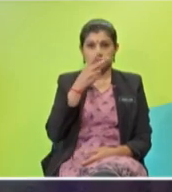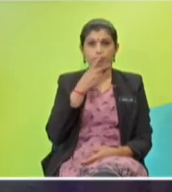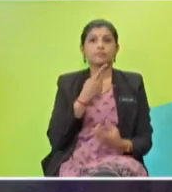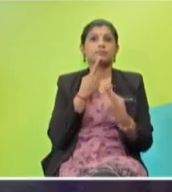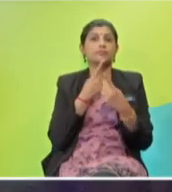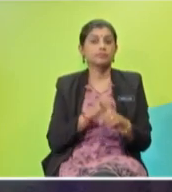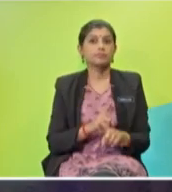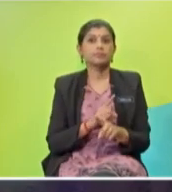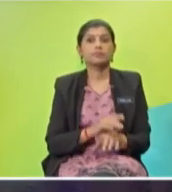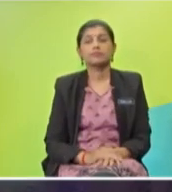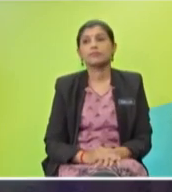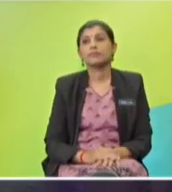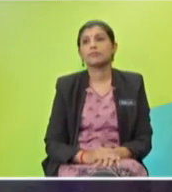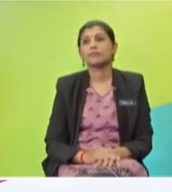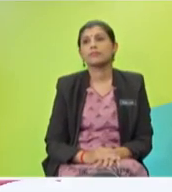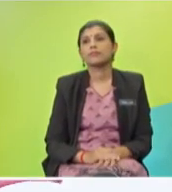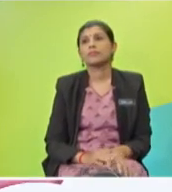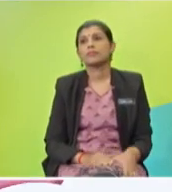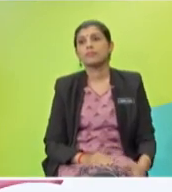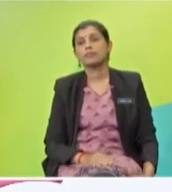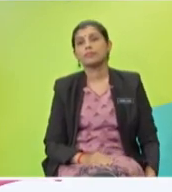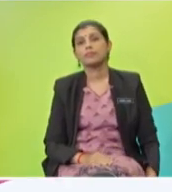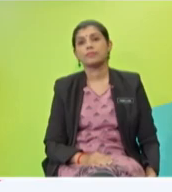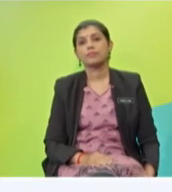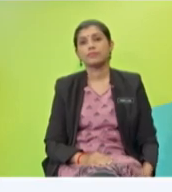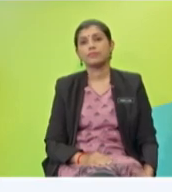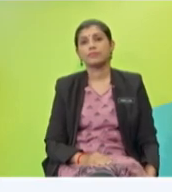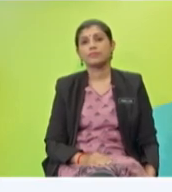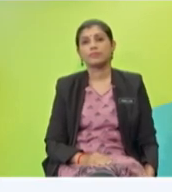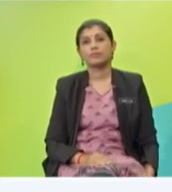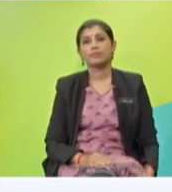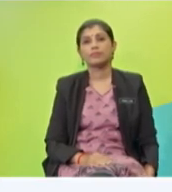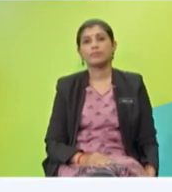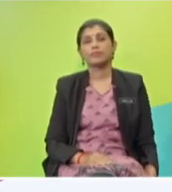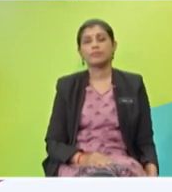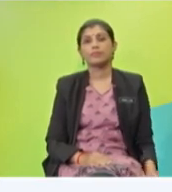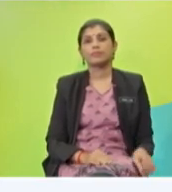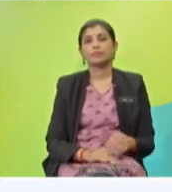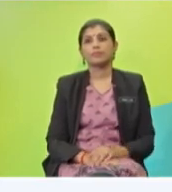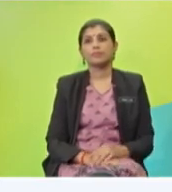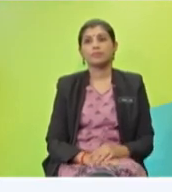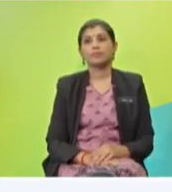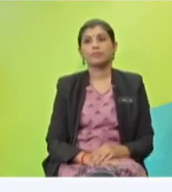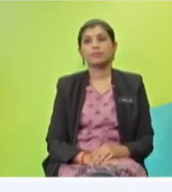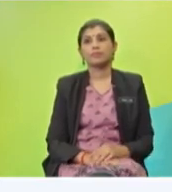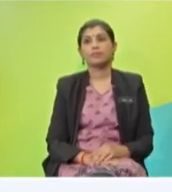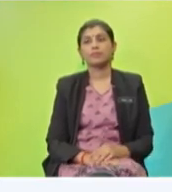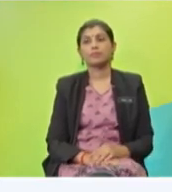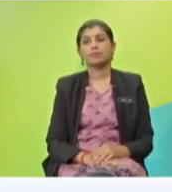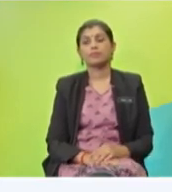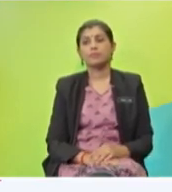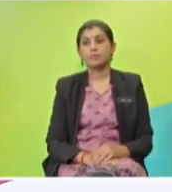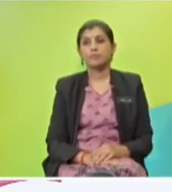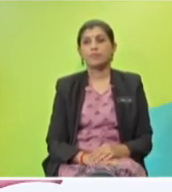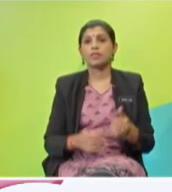answer. Okay. All right. Mei Ling is wearing a white shirt and blue pinafore. Okay. Yes,